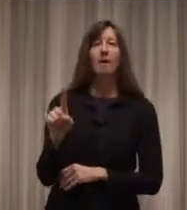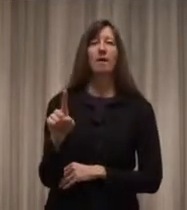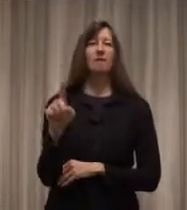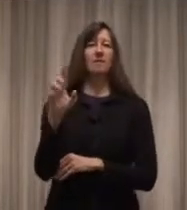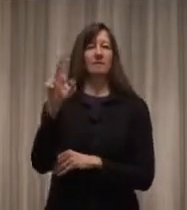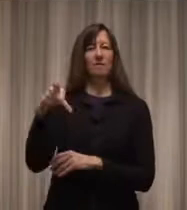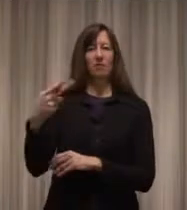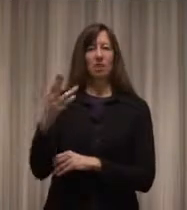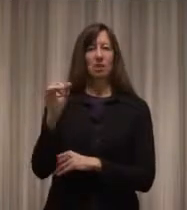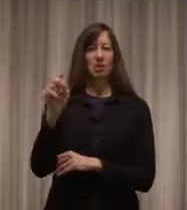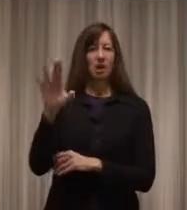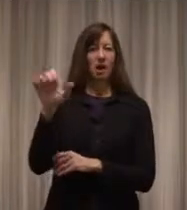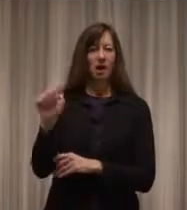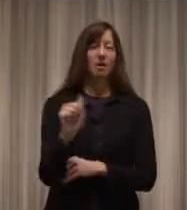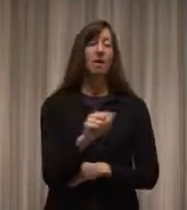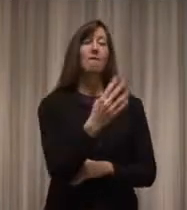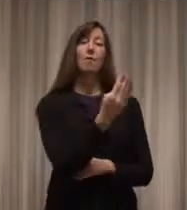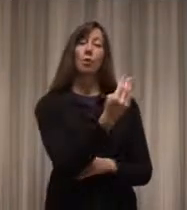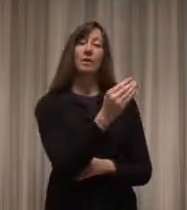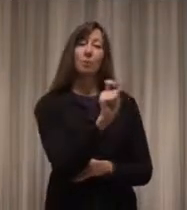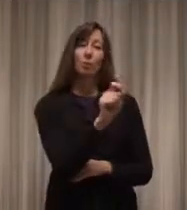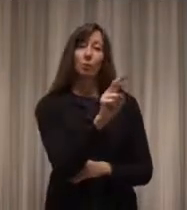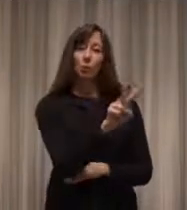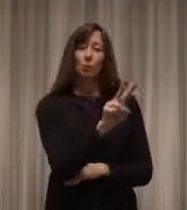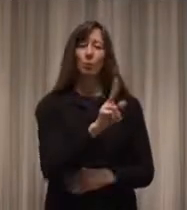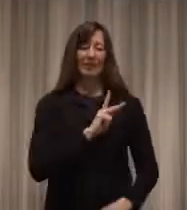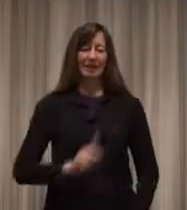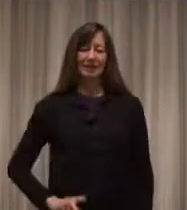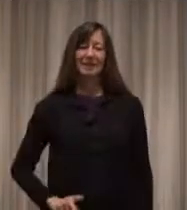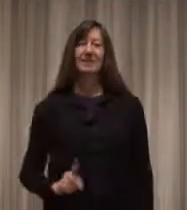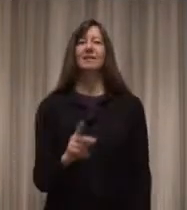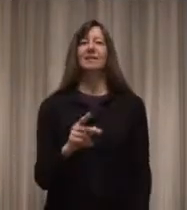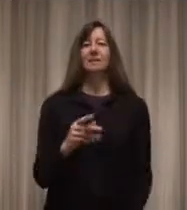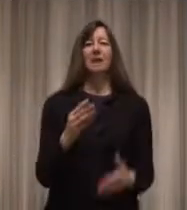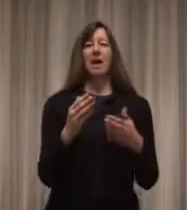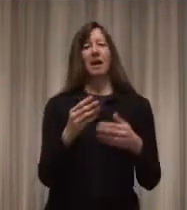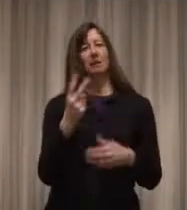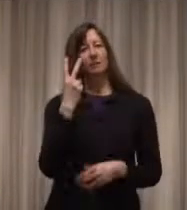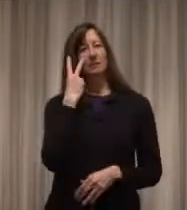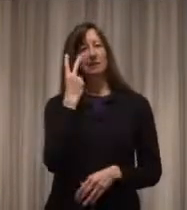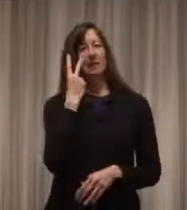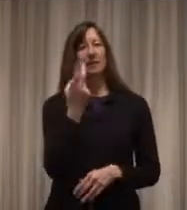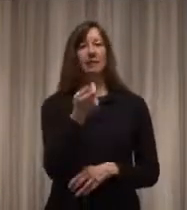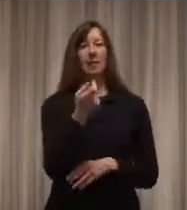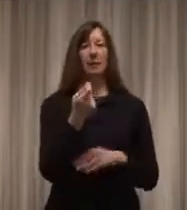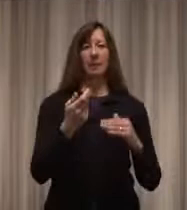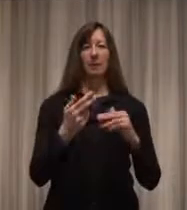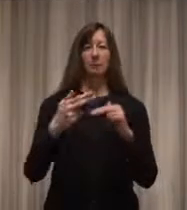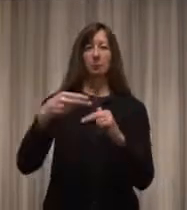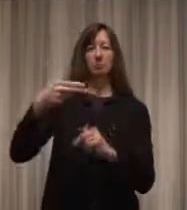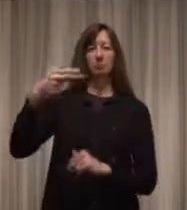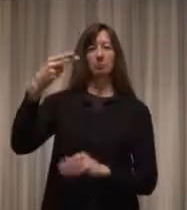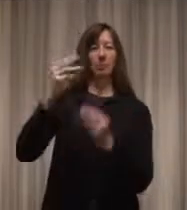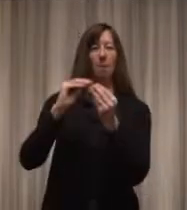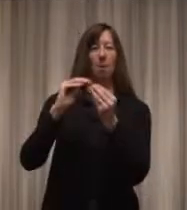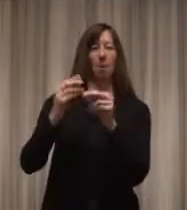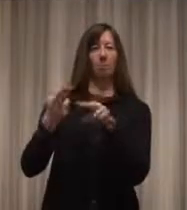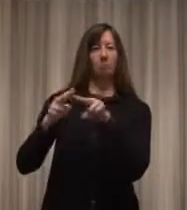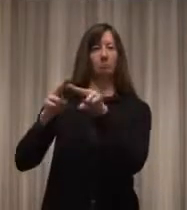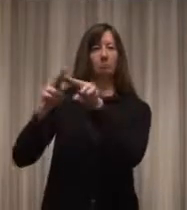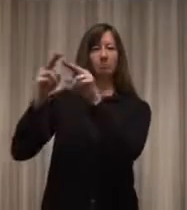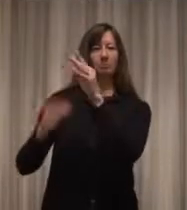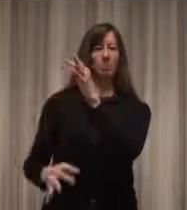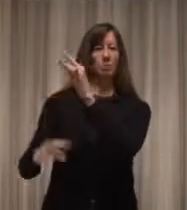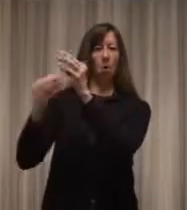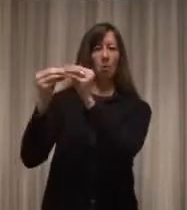and 14.2 inches in Kingston, and generally seeing a slight, kind of higher totals a little bit further north